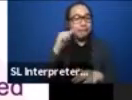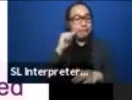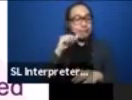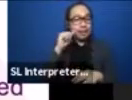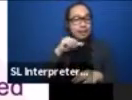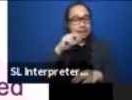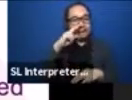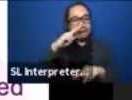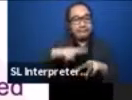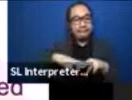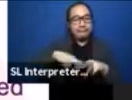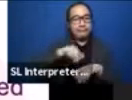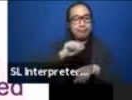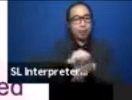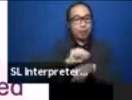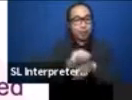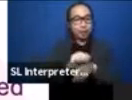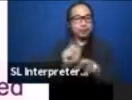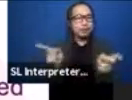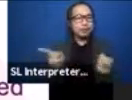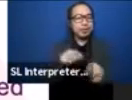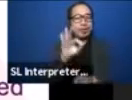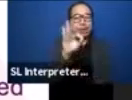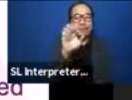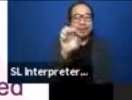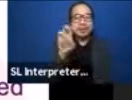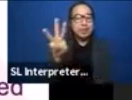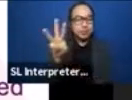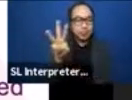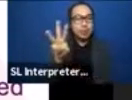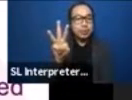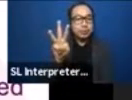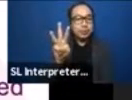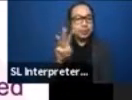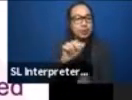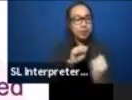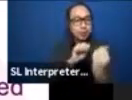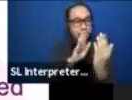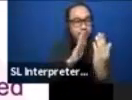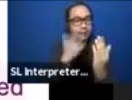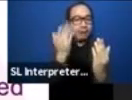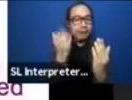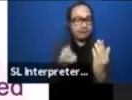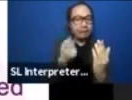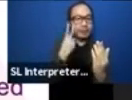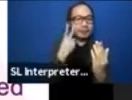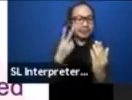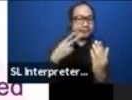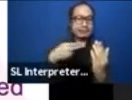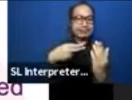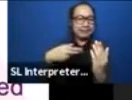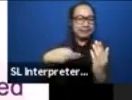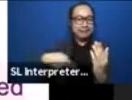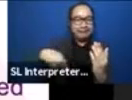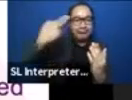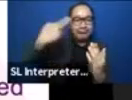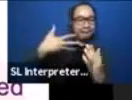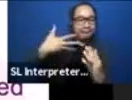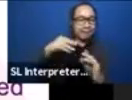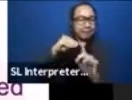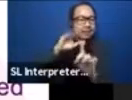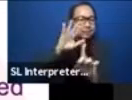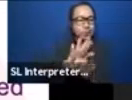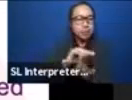FEWR considers a key population with a high prevalence of HIV infection and sexually transmitted infections.